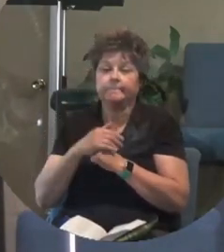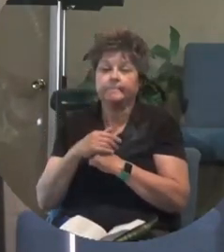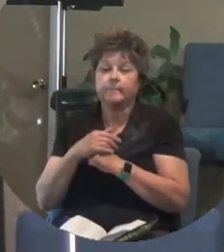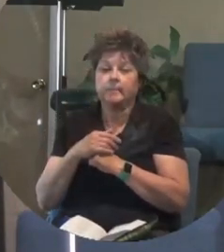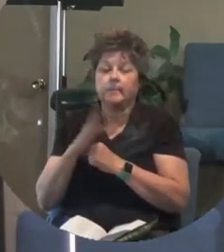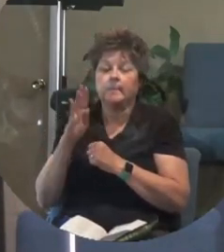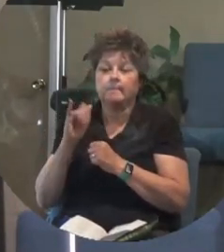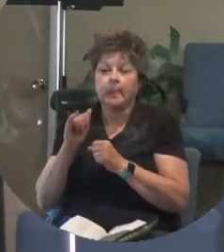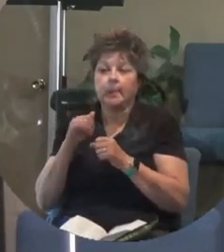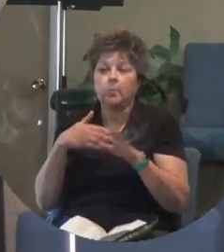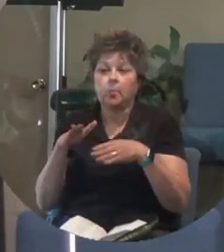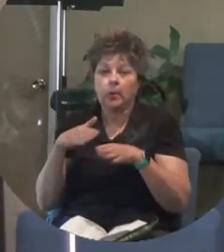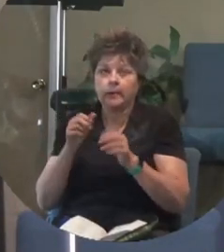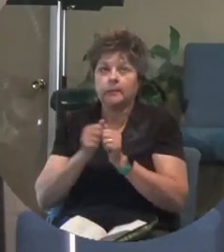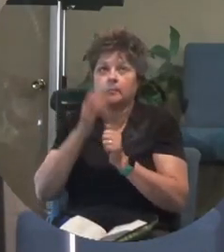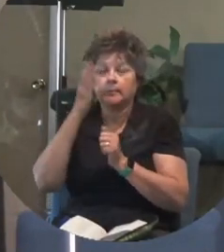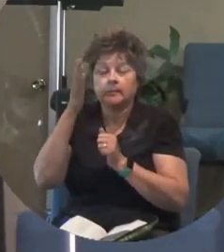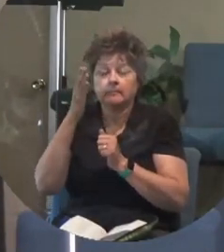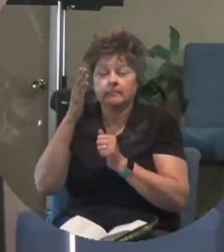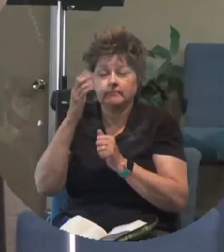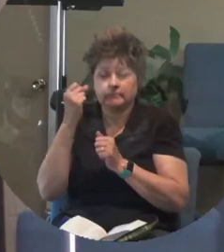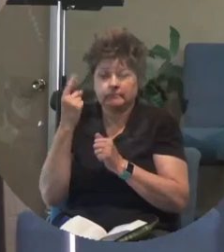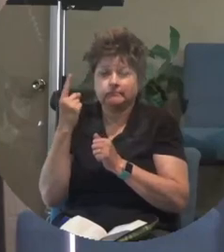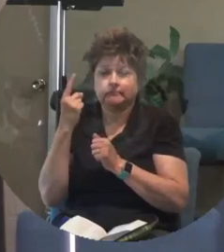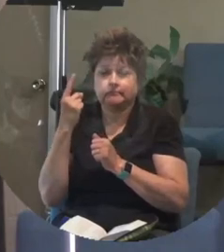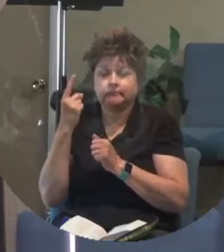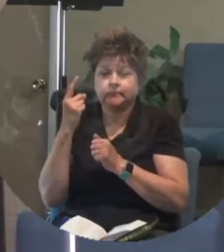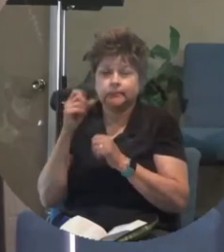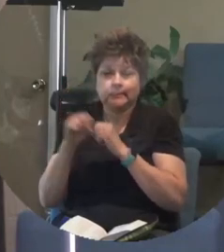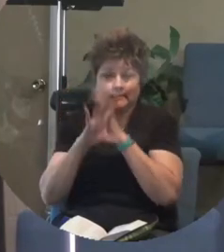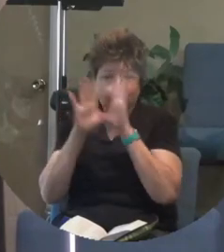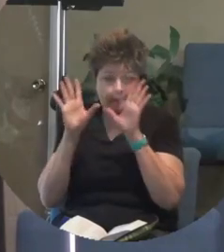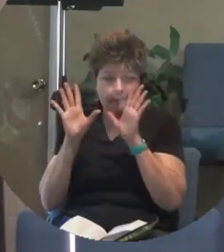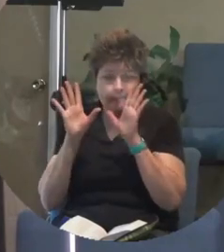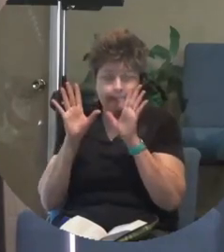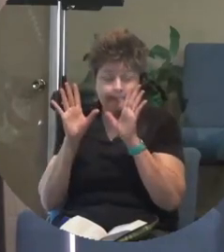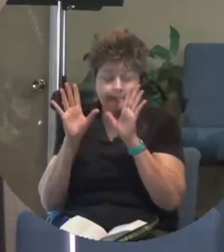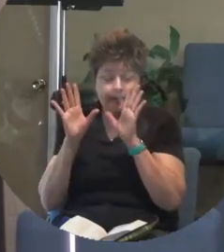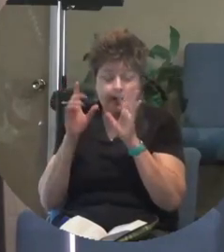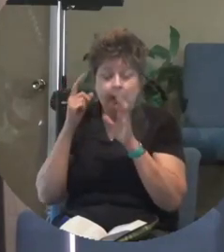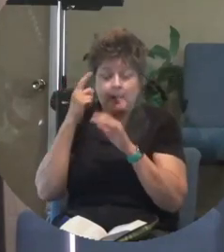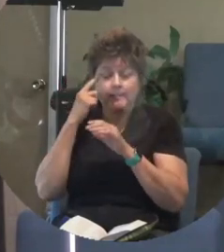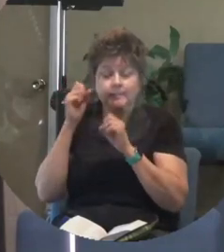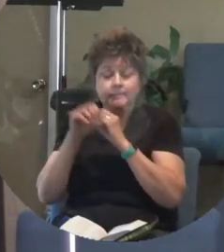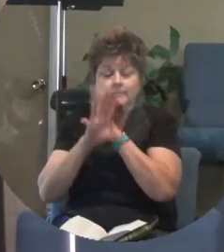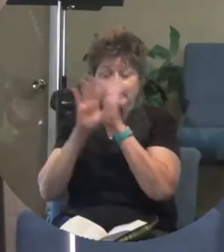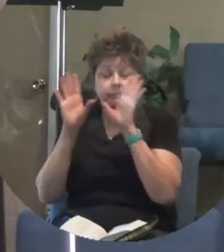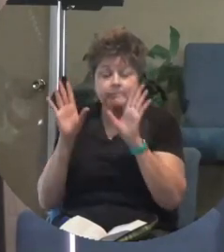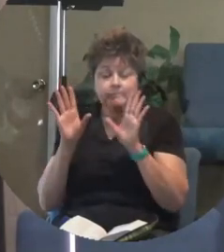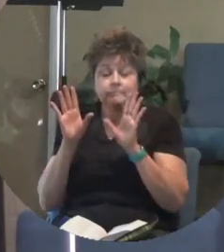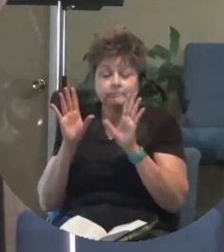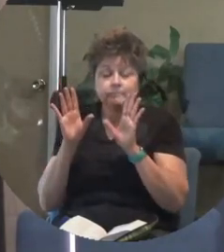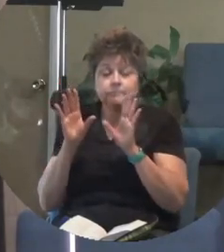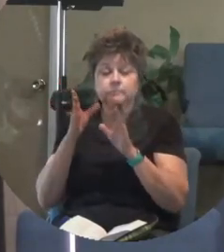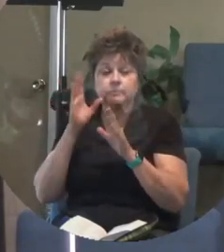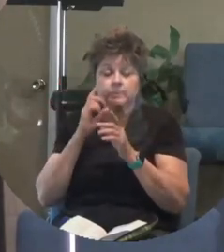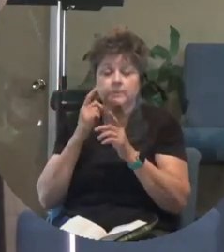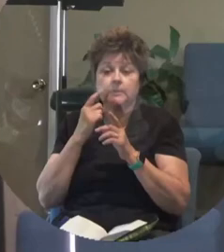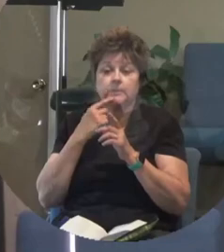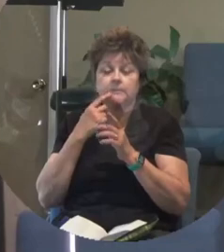by walking with him. Does that make sense? Is it pretty clear? I think it's pretty clear. So God said,